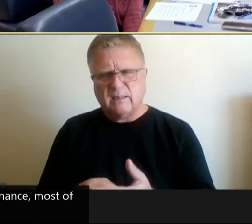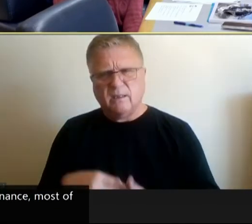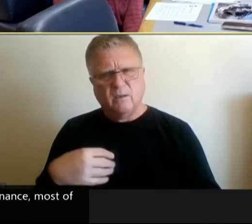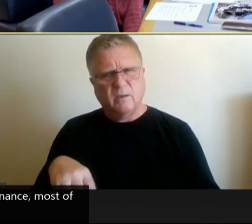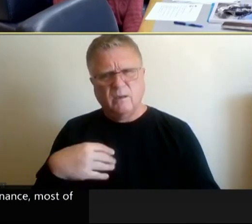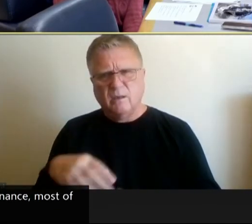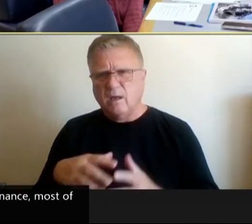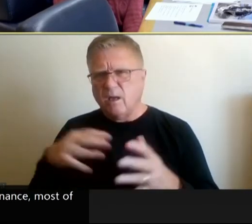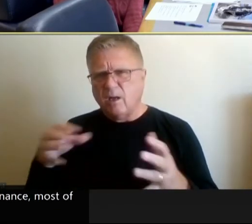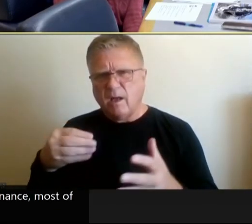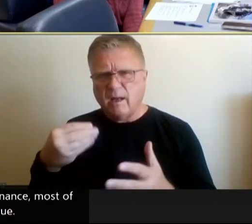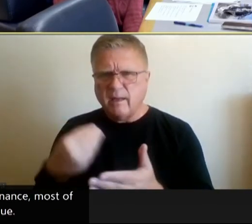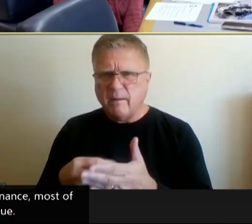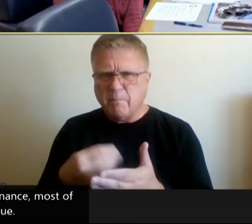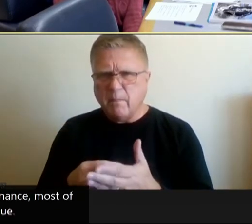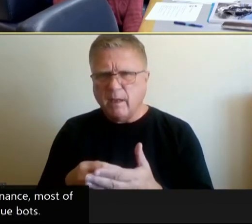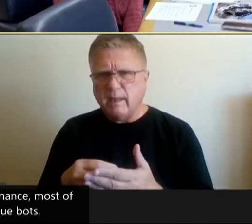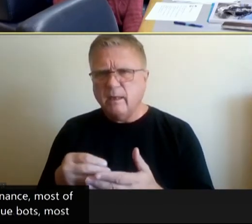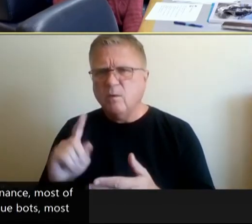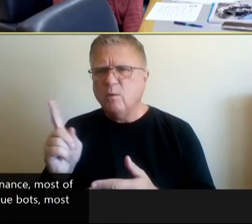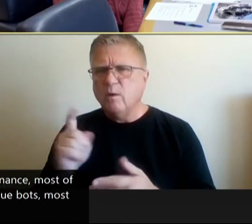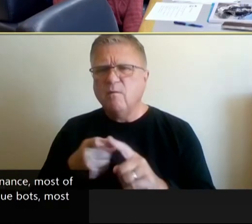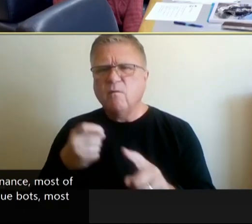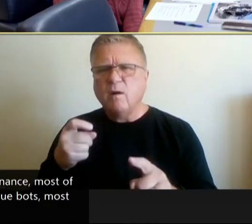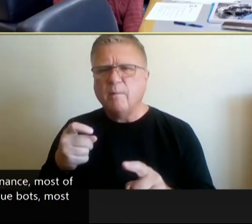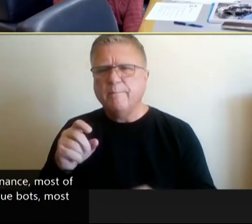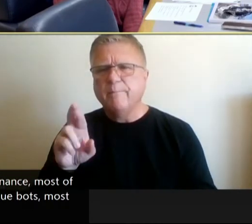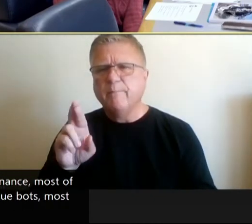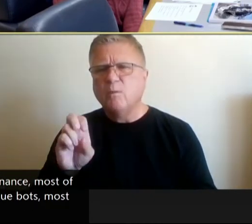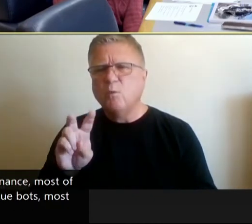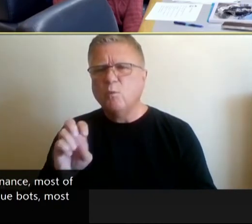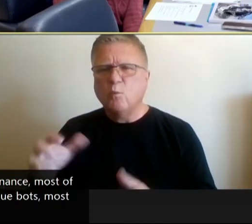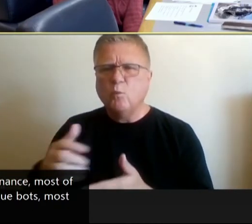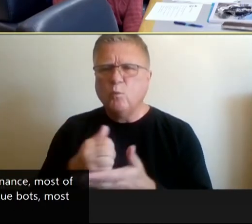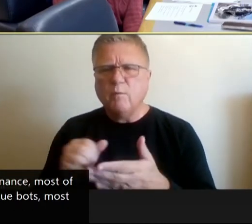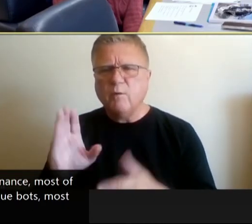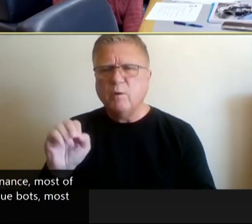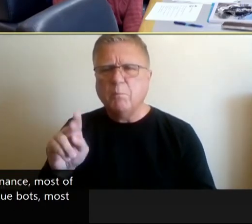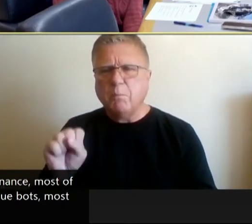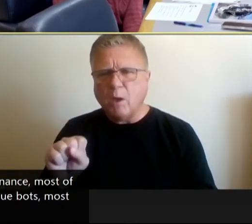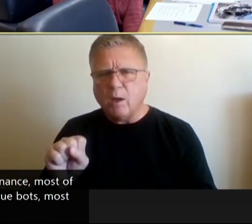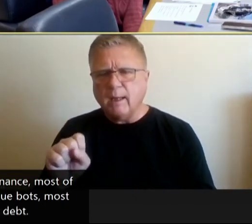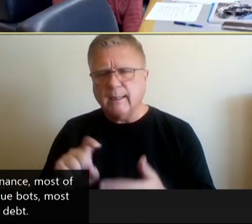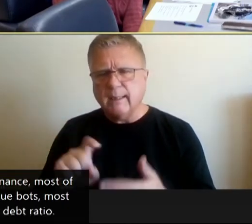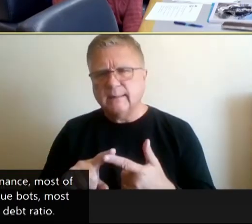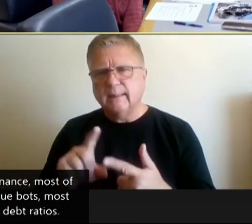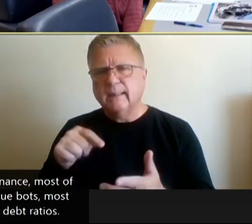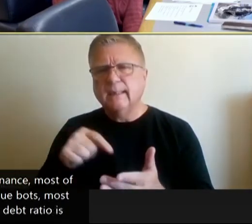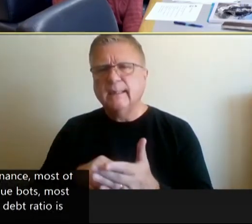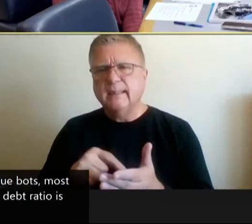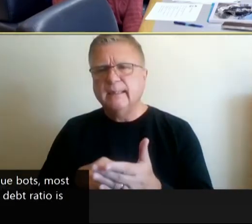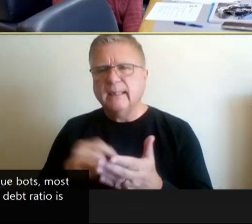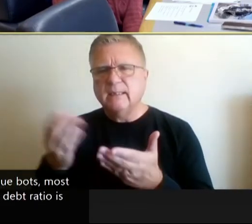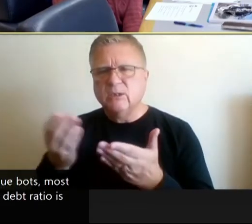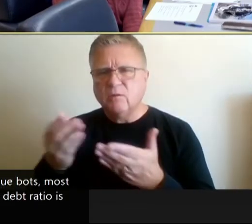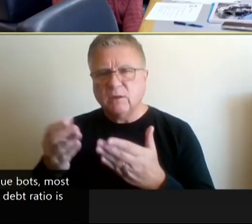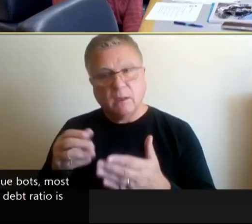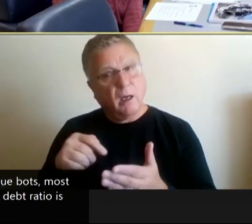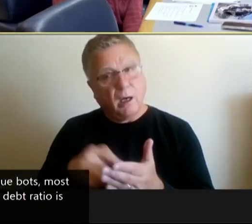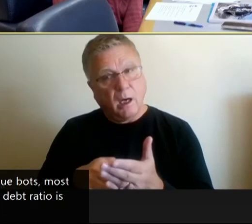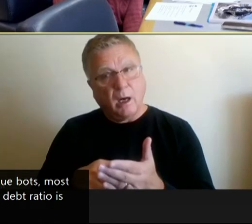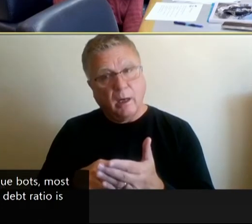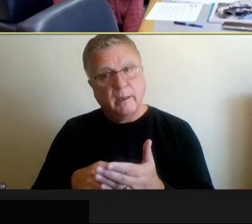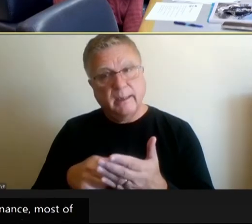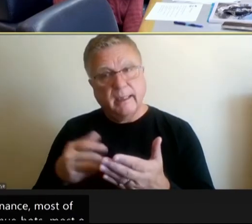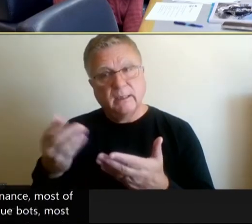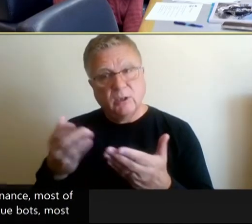will come through revenue bonds. Most of that will be through debt service. Our debt ratio is already above average, and so